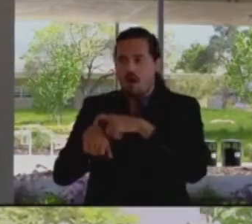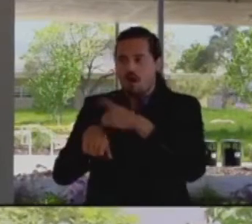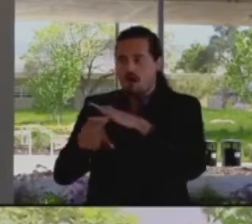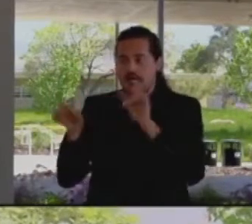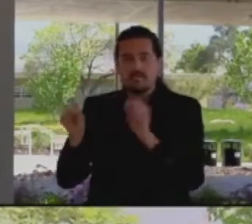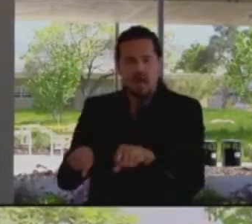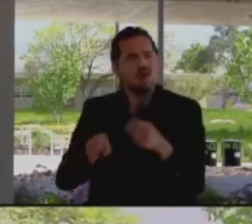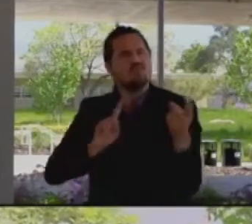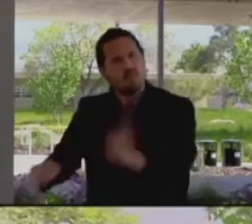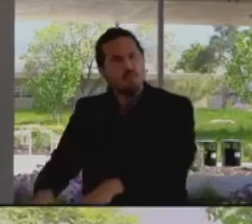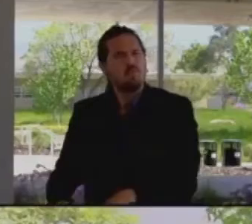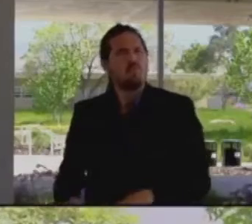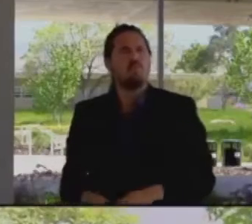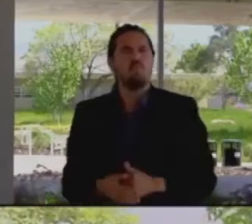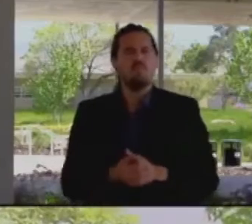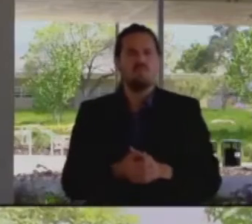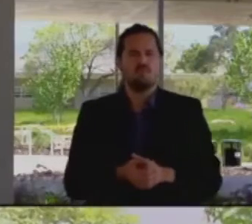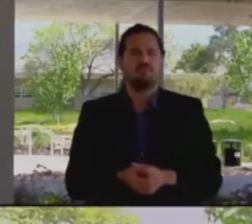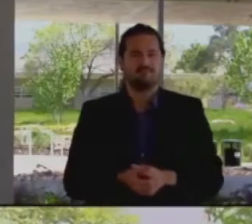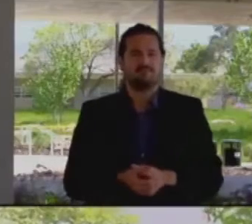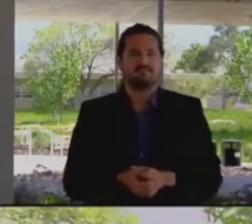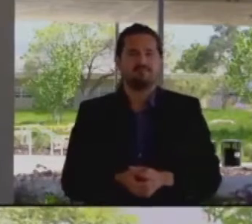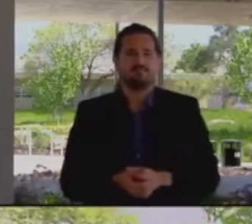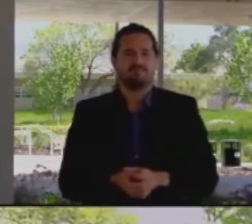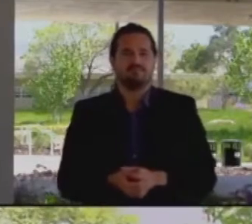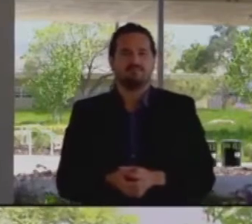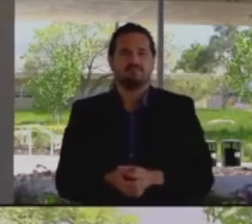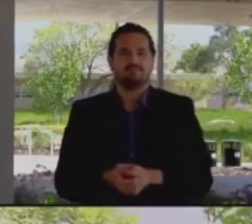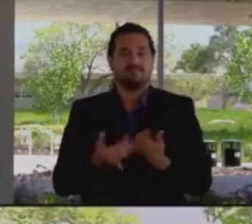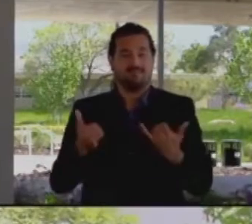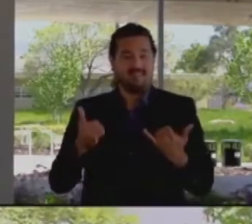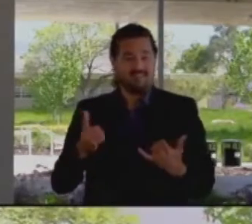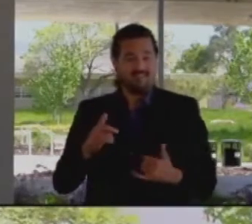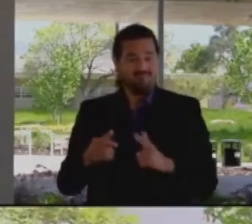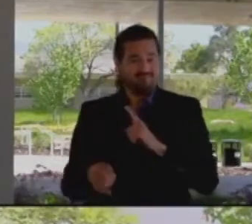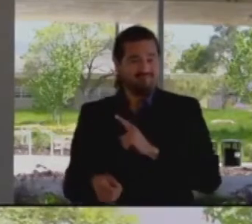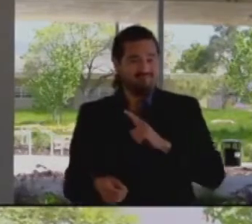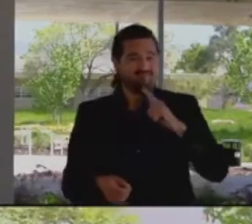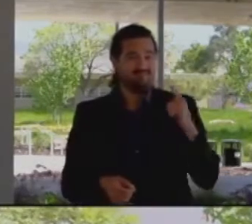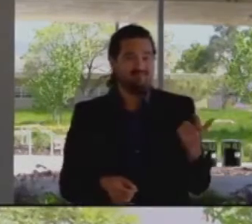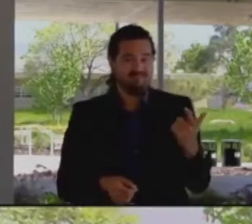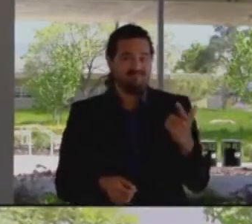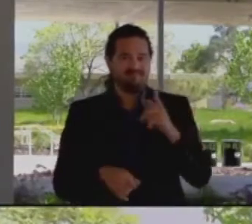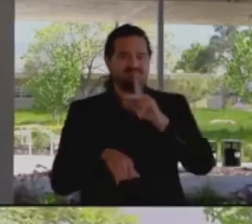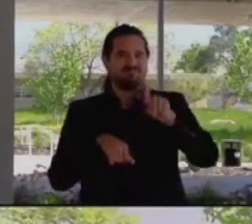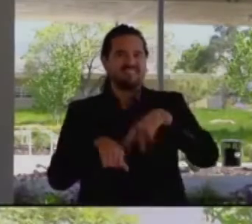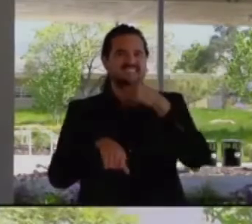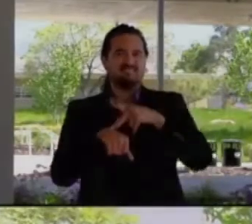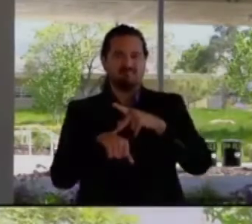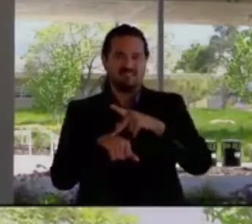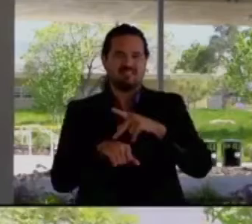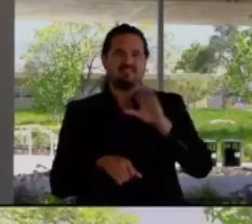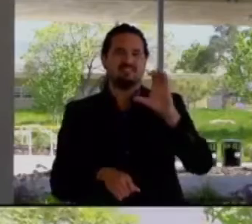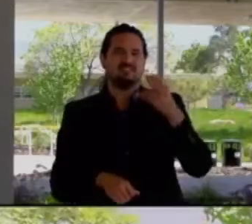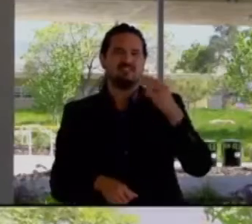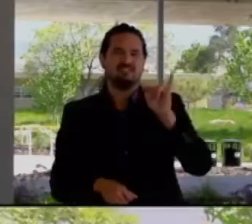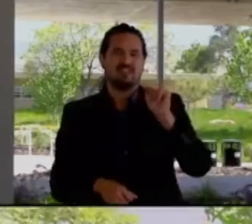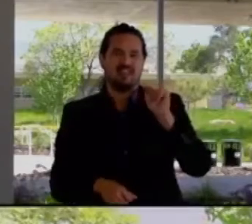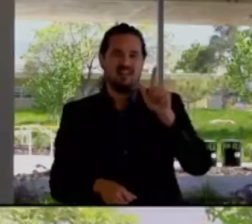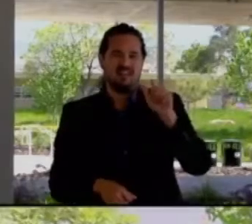Next, we'll hear from Principal Kiela, as well as Jacqueline and Andrea, two current Overfelt students who share